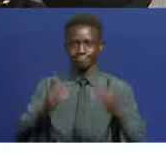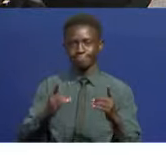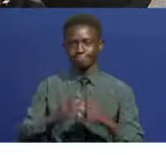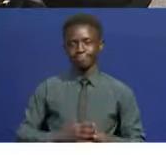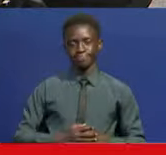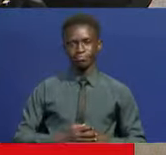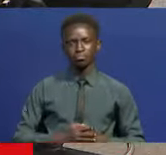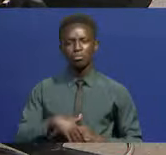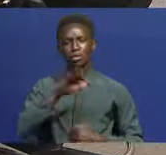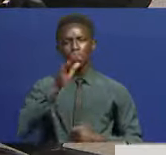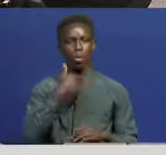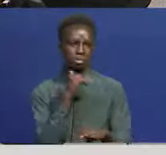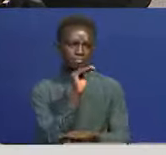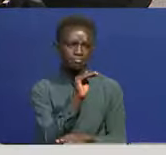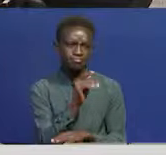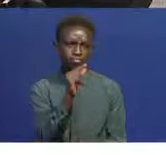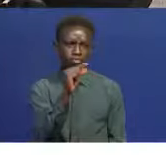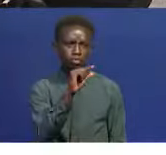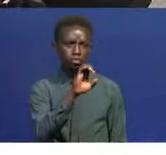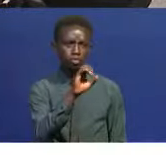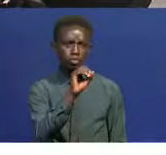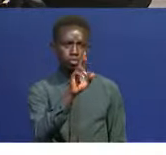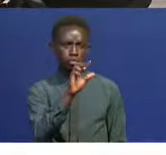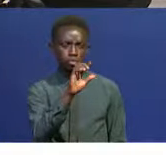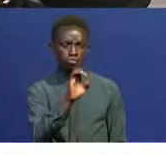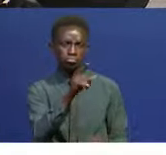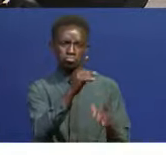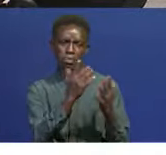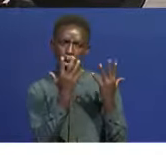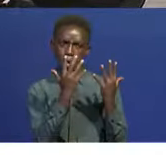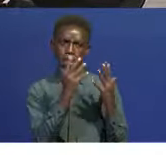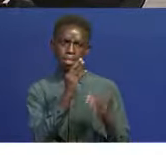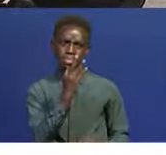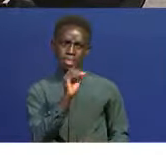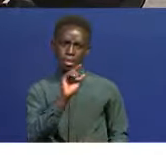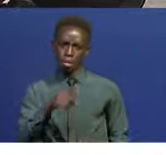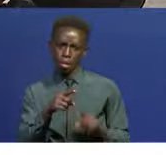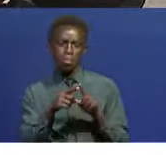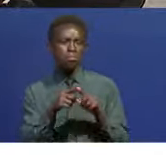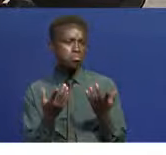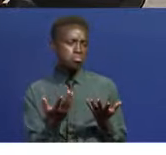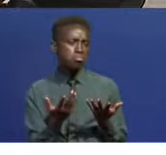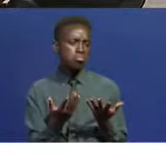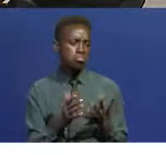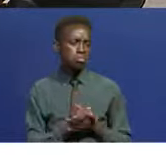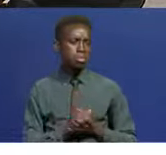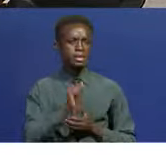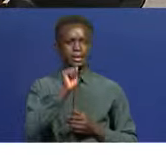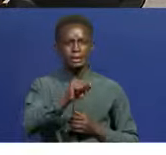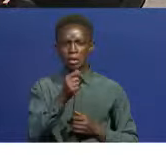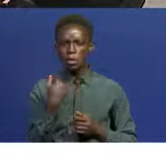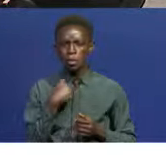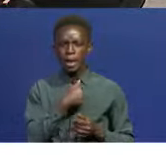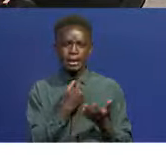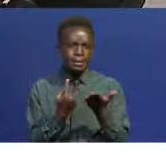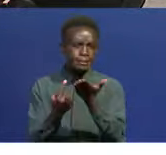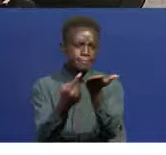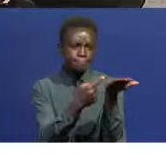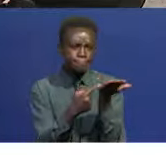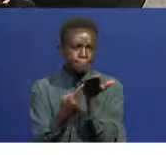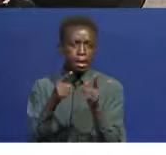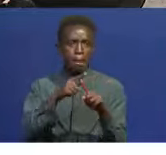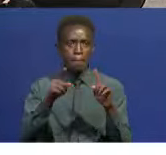one thing, other than what we're talking about, the 30,000, which you very well we can see, we cannot find a middle ground. We are also